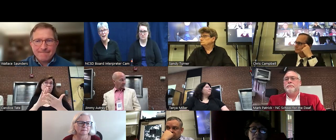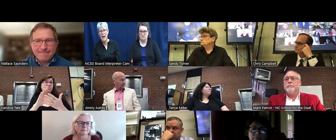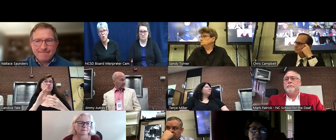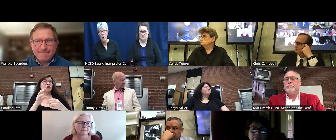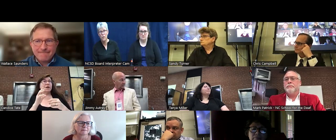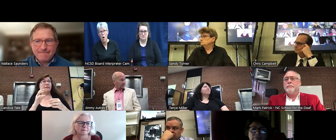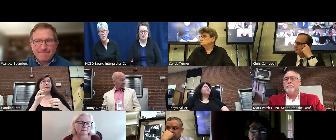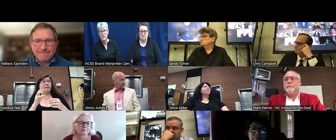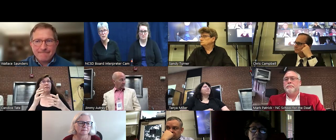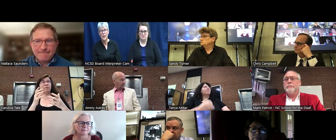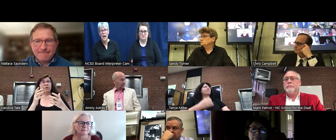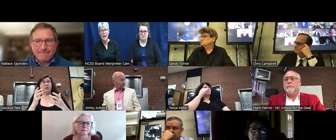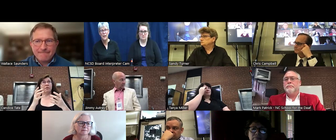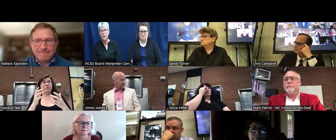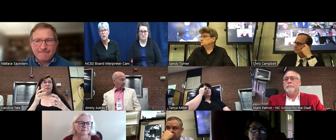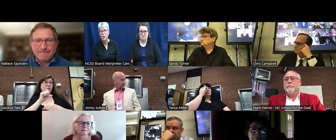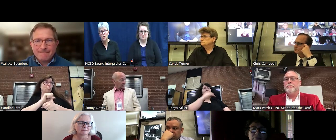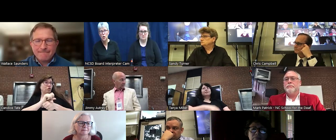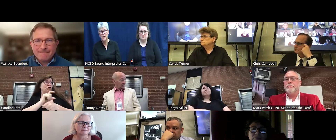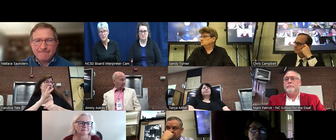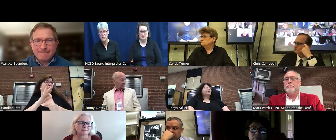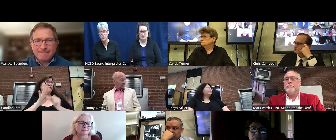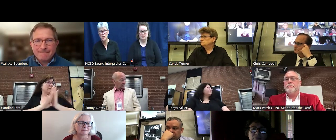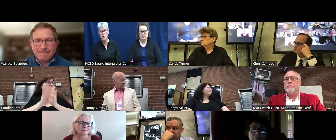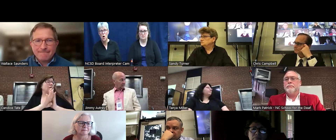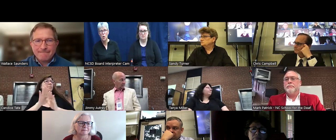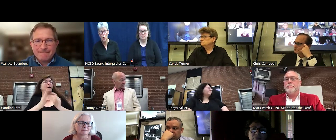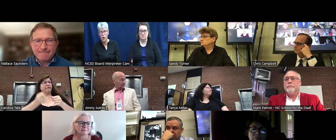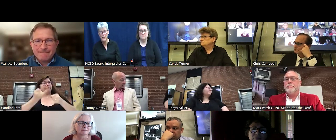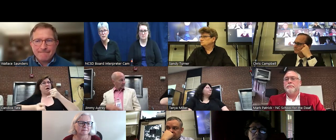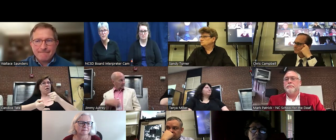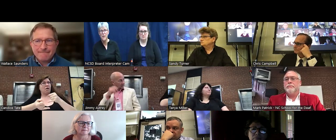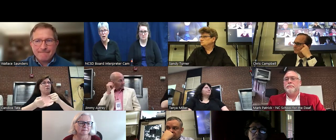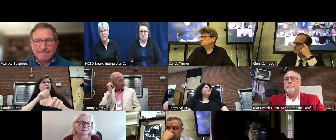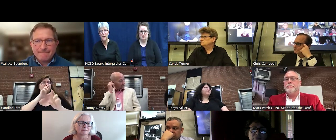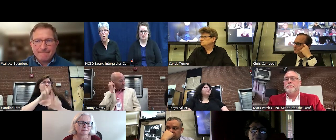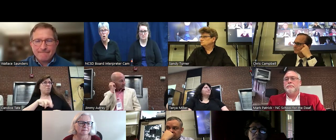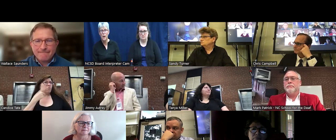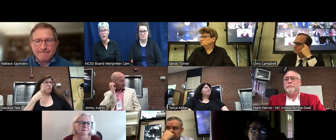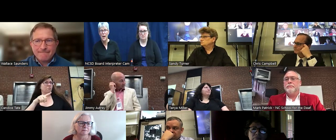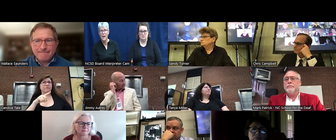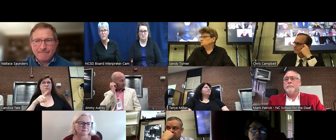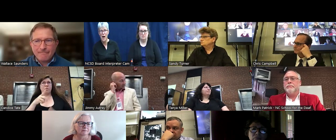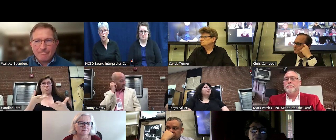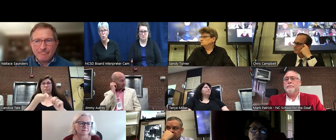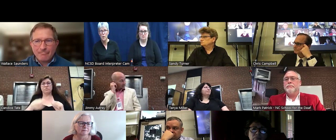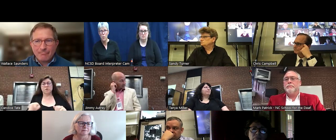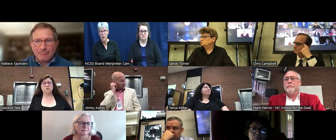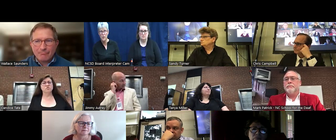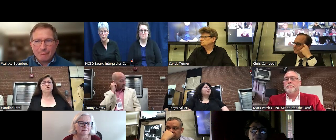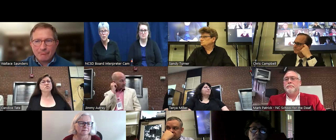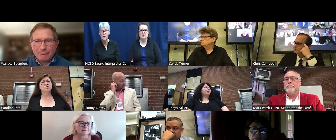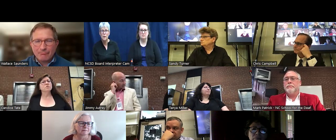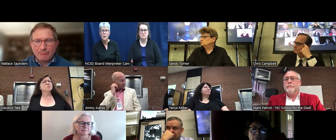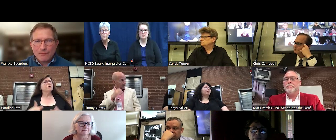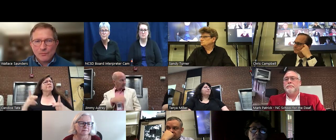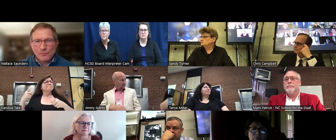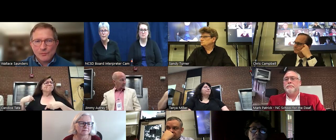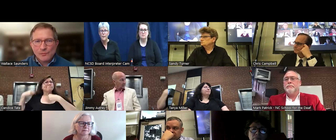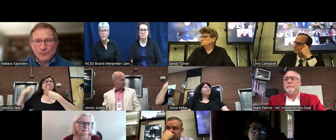So right now, if Wallace and I look at this, we start working, developing on a final report.